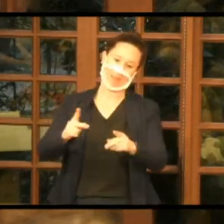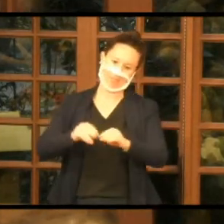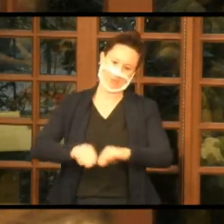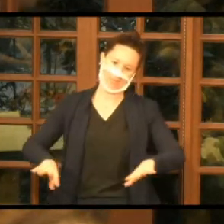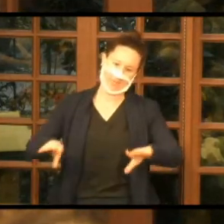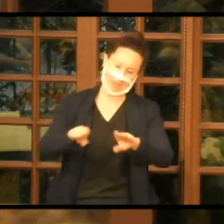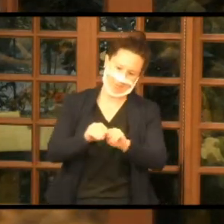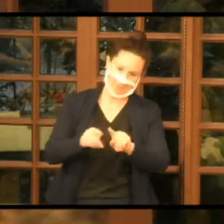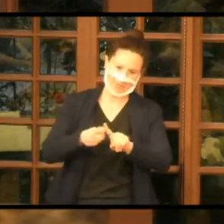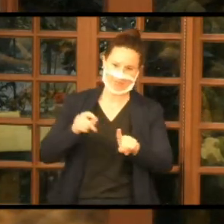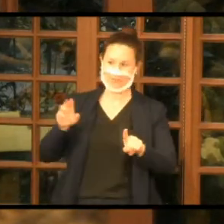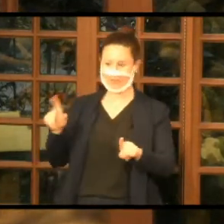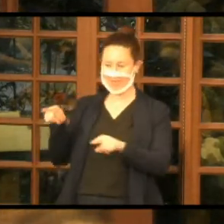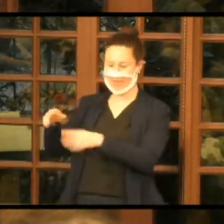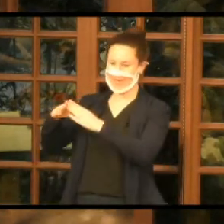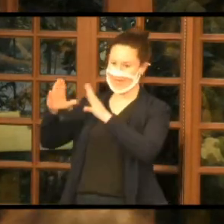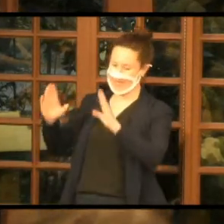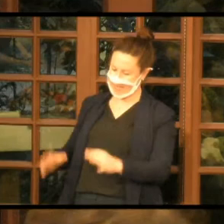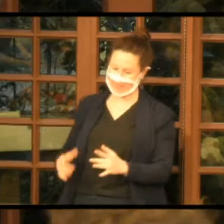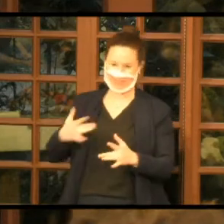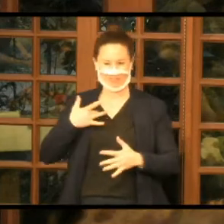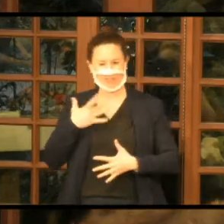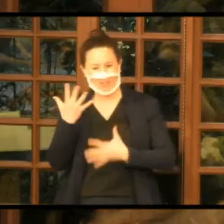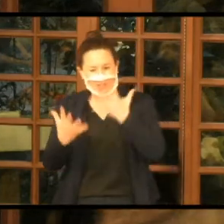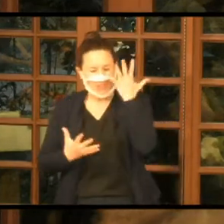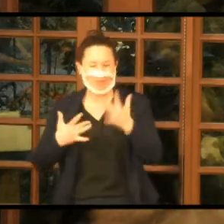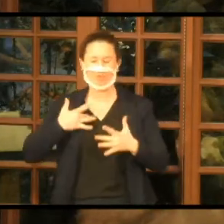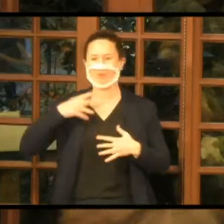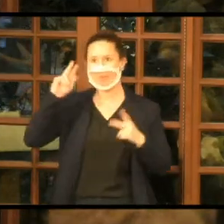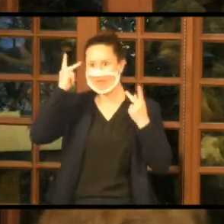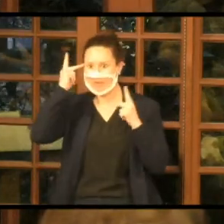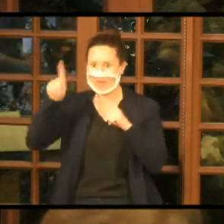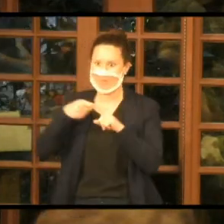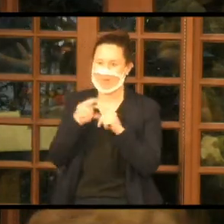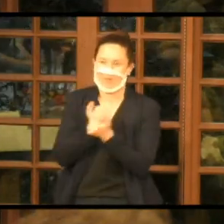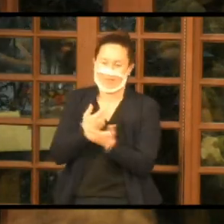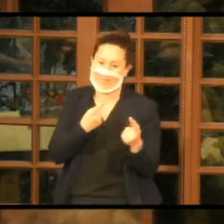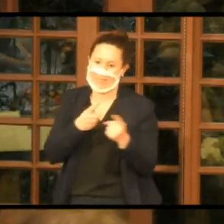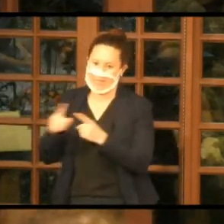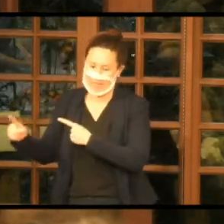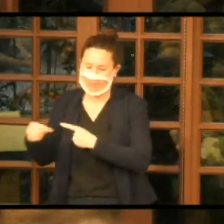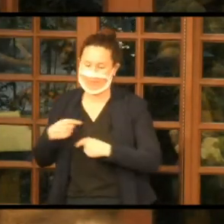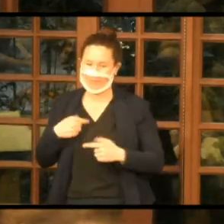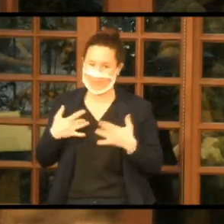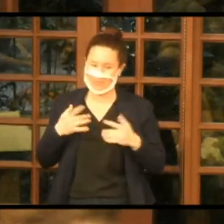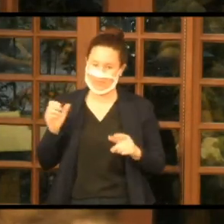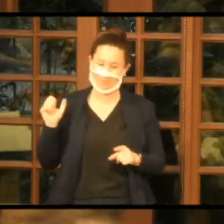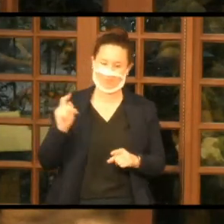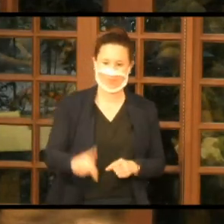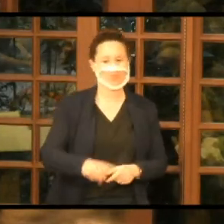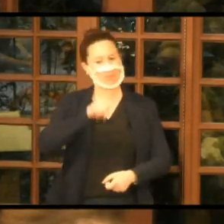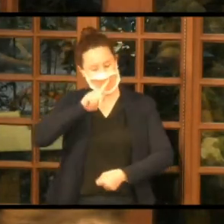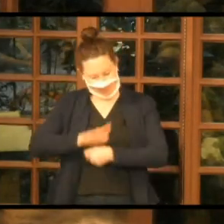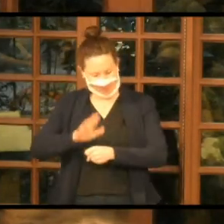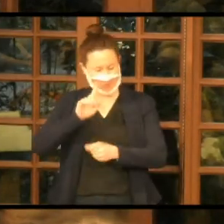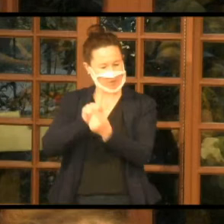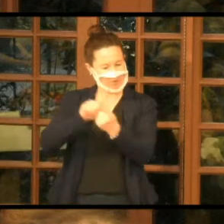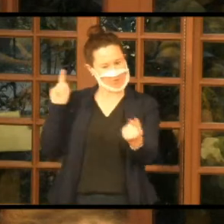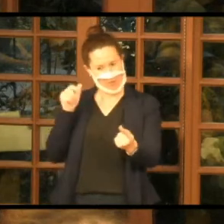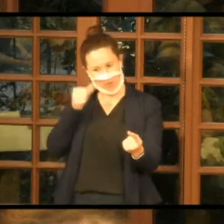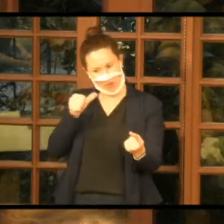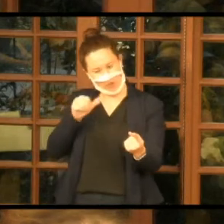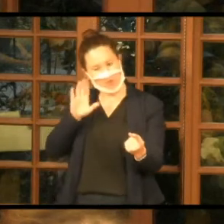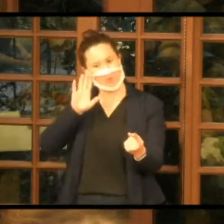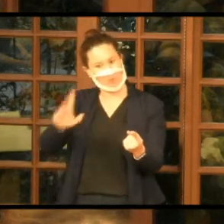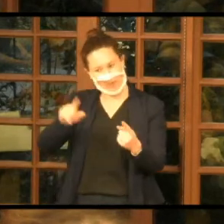come back to campus from Verity's house, feeling both shame and paranoia about the whole thing. She pledged to stay away from girls and devote herself to